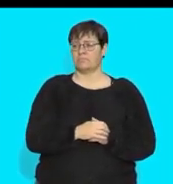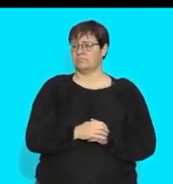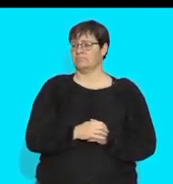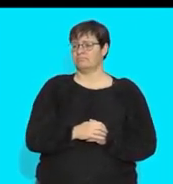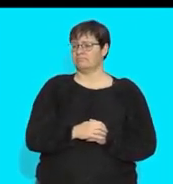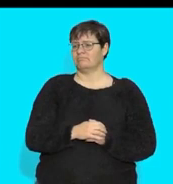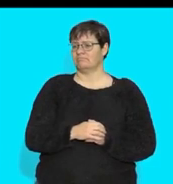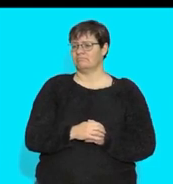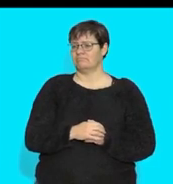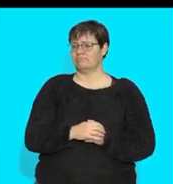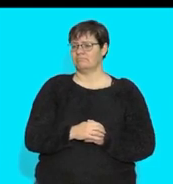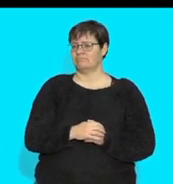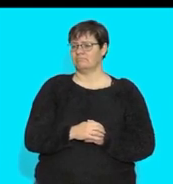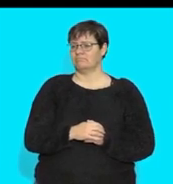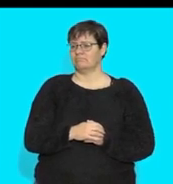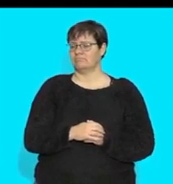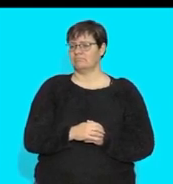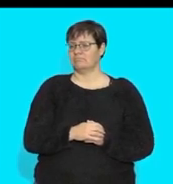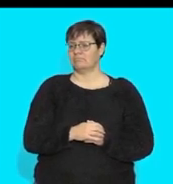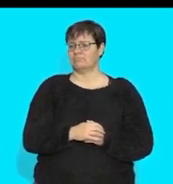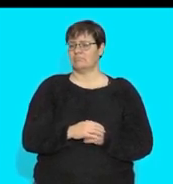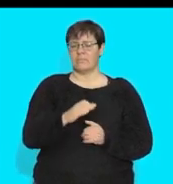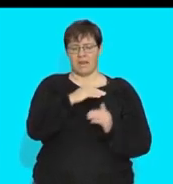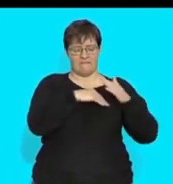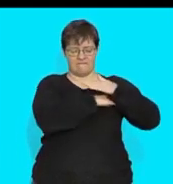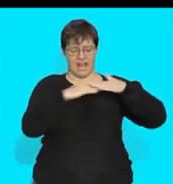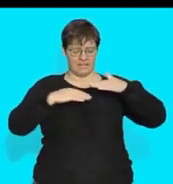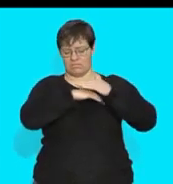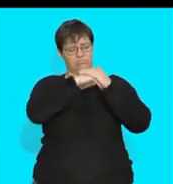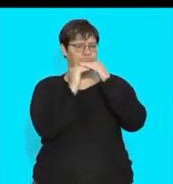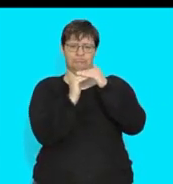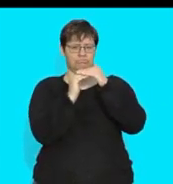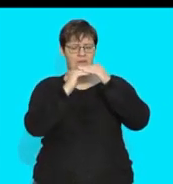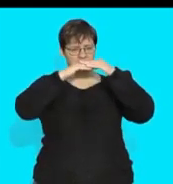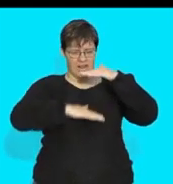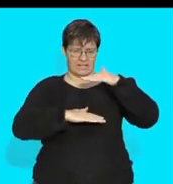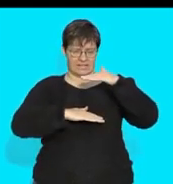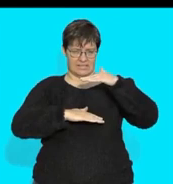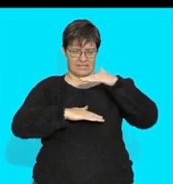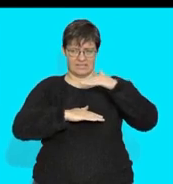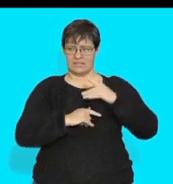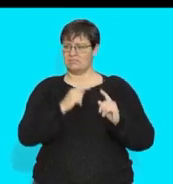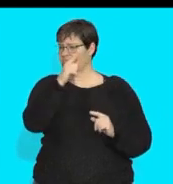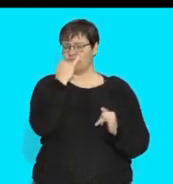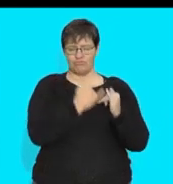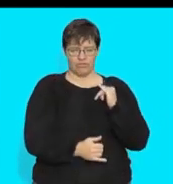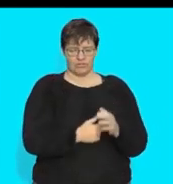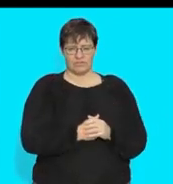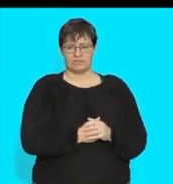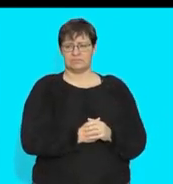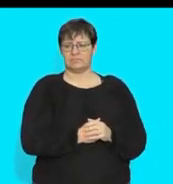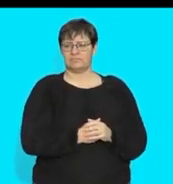It's not arched, all right? I've got to do that. It is flat. So there we go, neither of